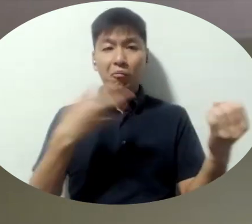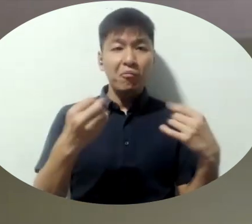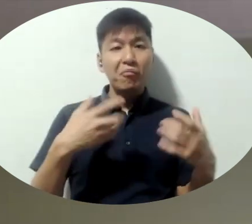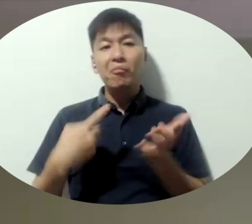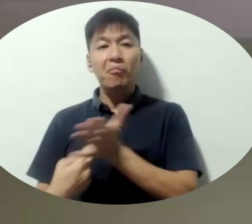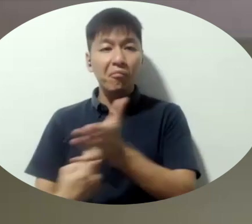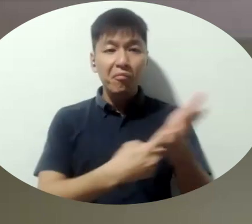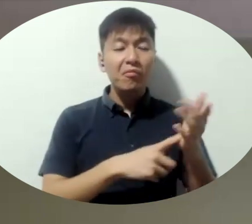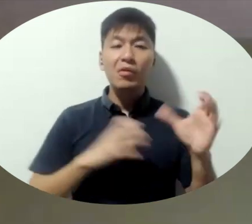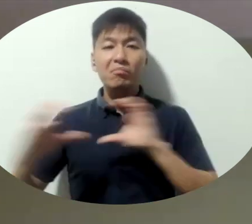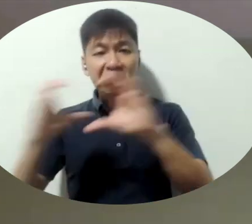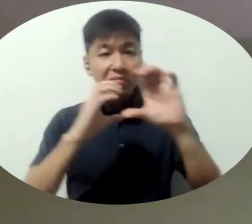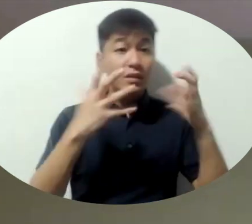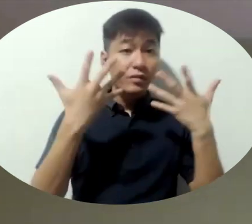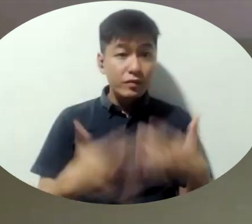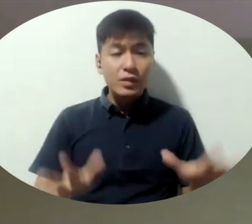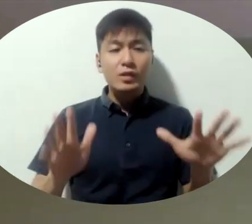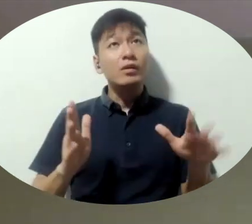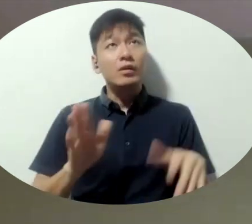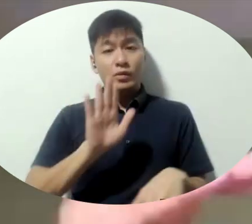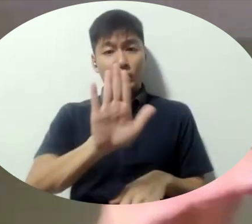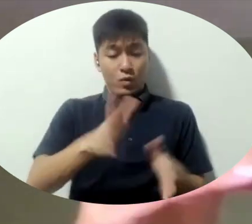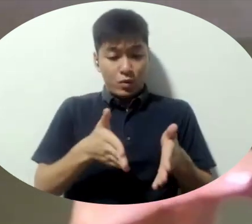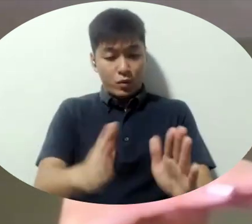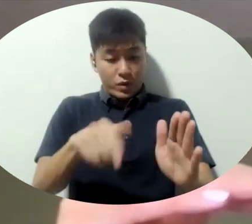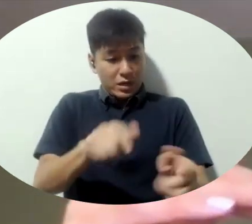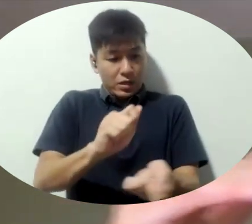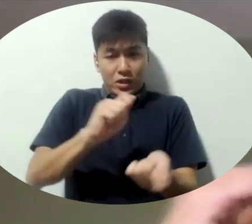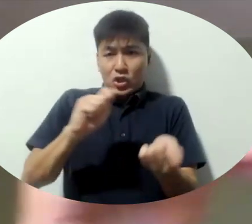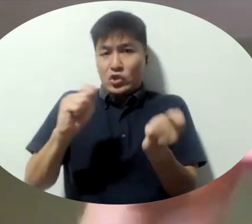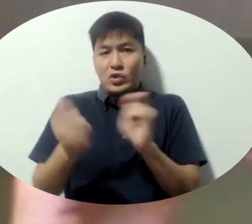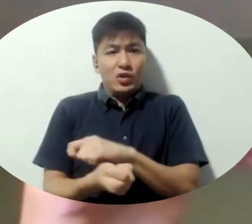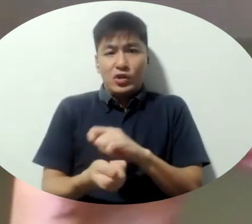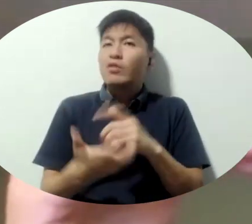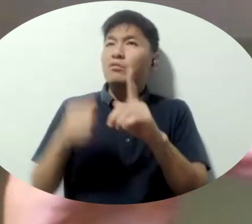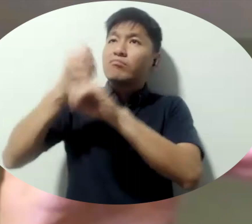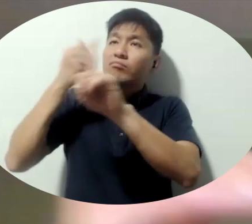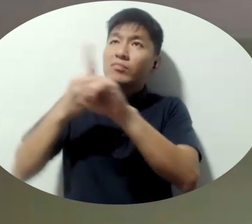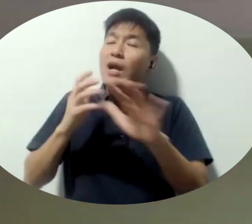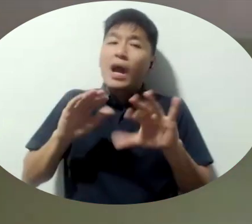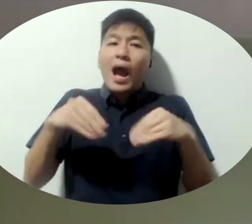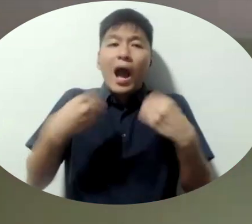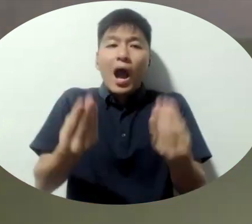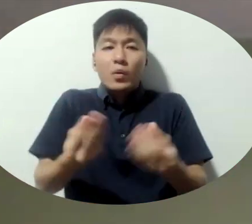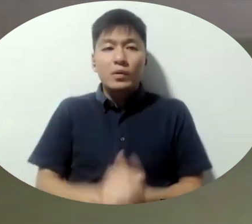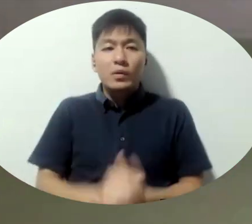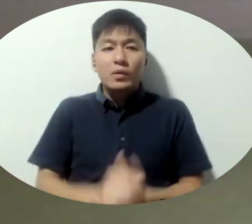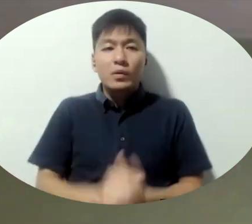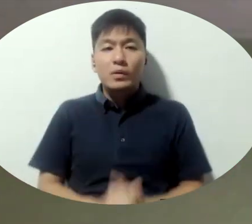you to do, or what are you doing right now to elevate this role of national importance for you where you